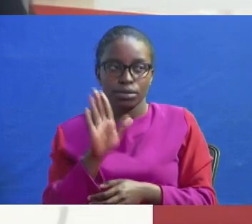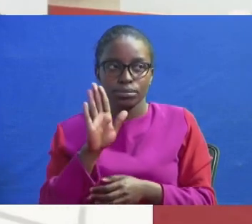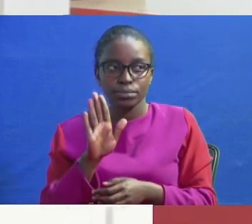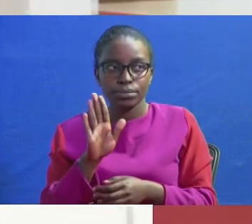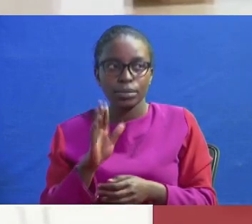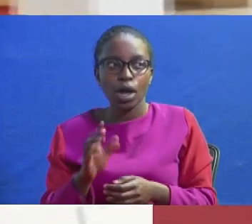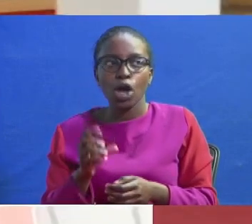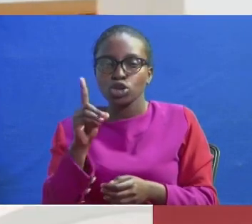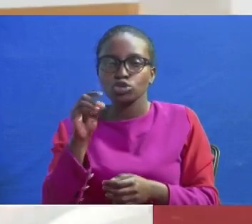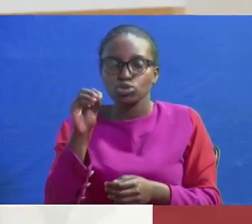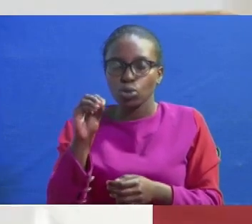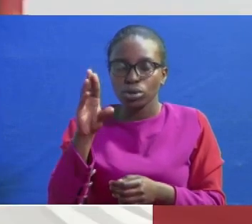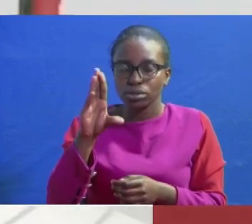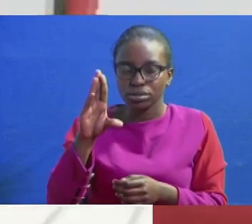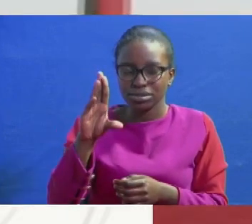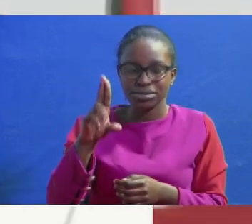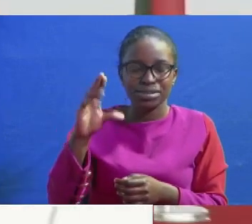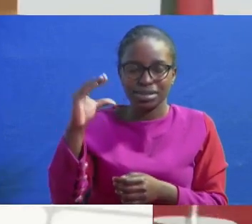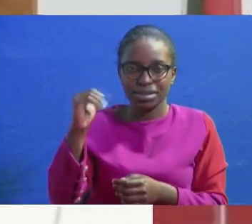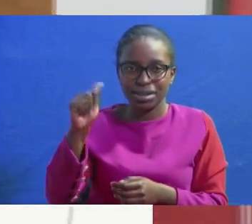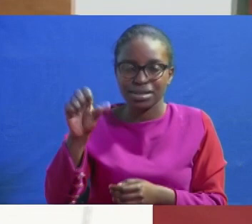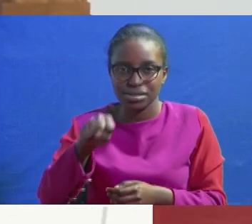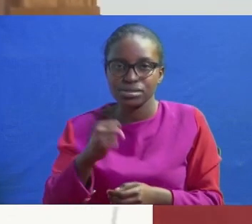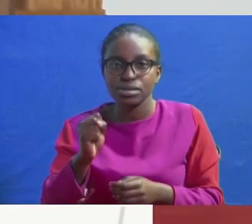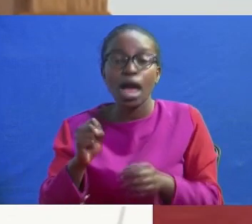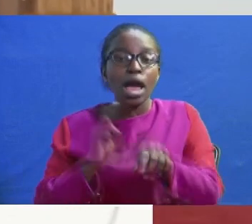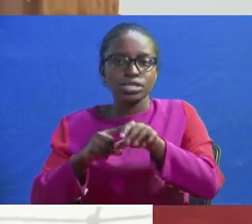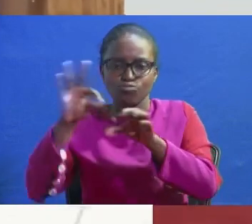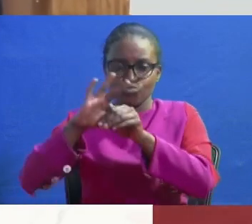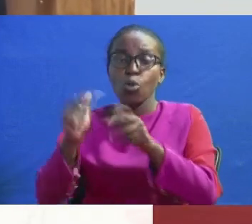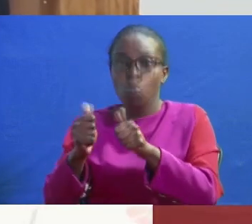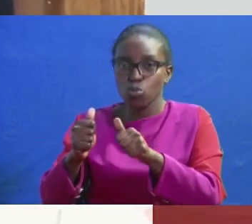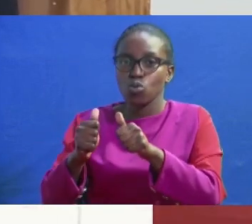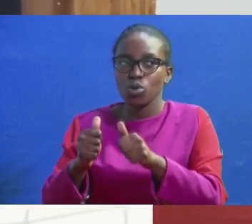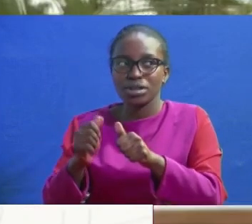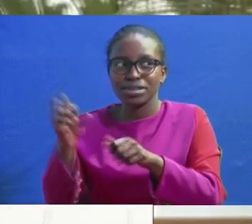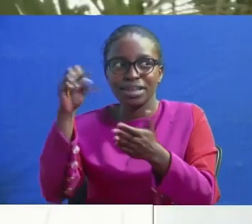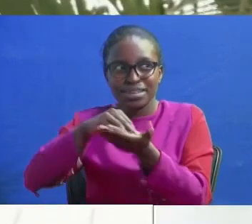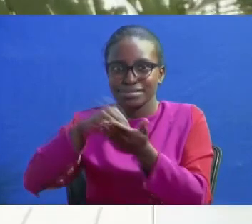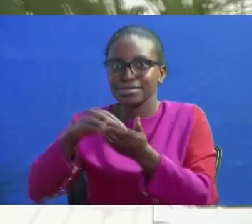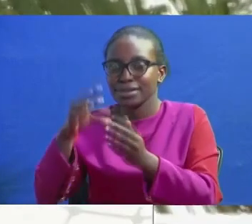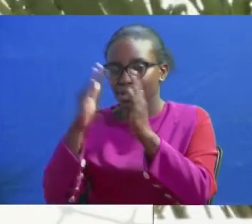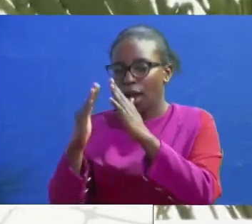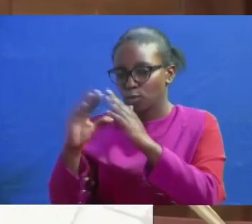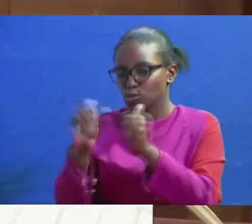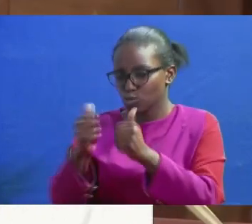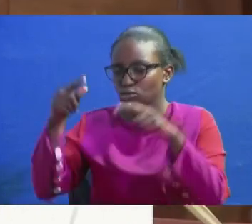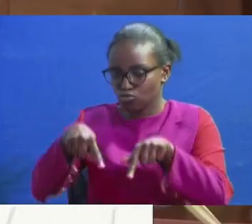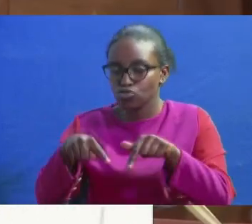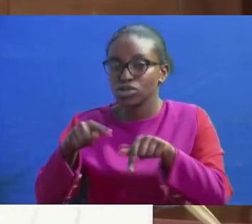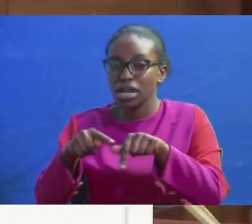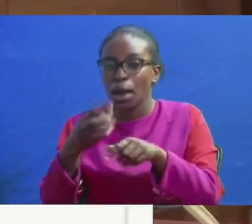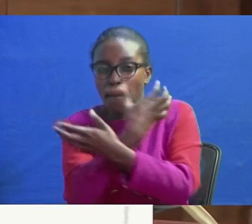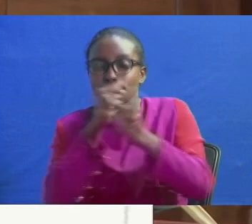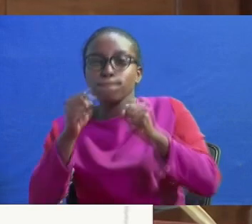Dorcas Oduor has been sworn in as the first female attorney general in State House today. President William Ruto started off with